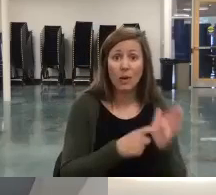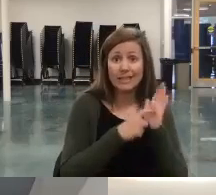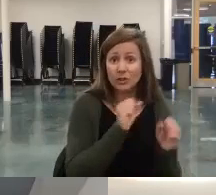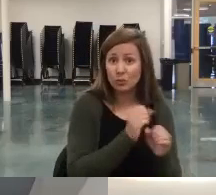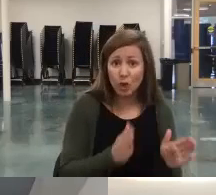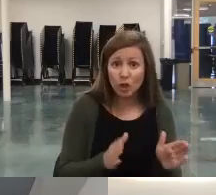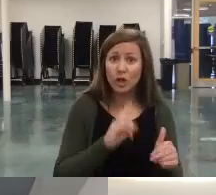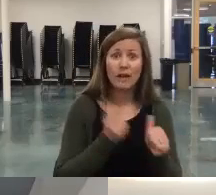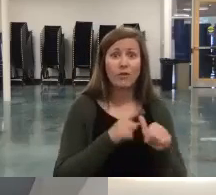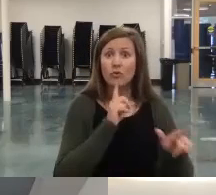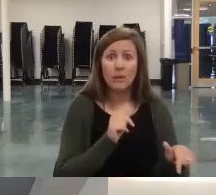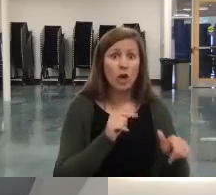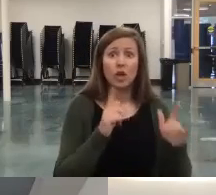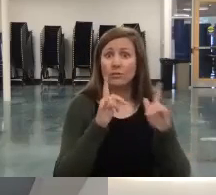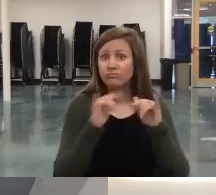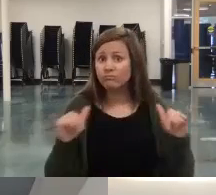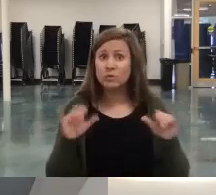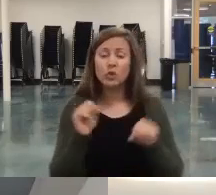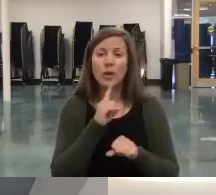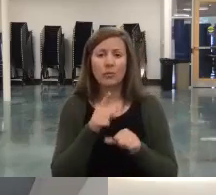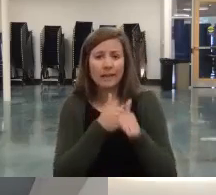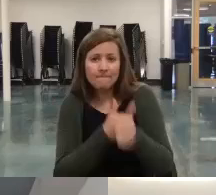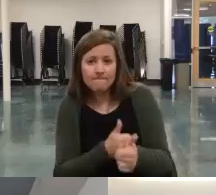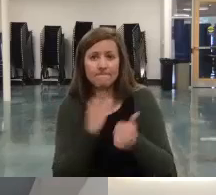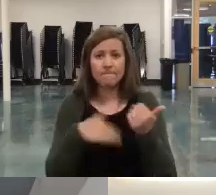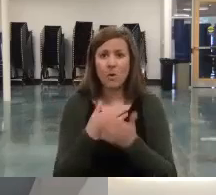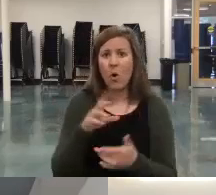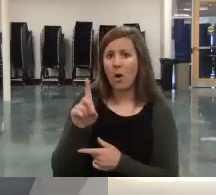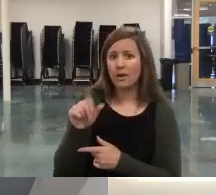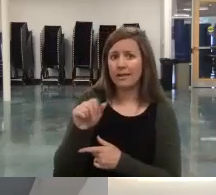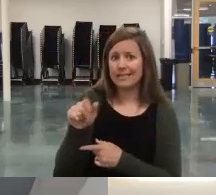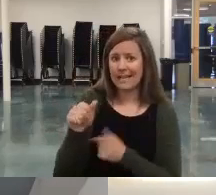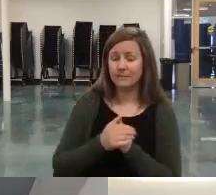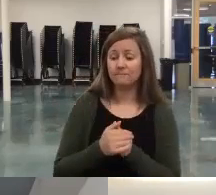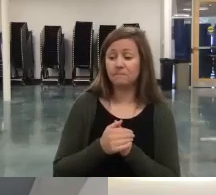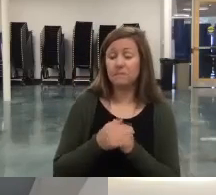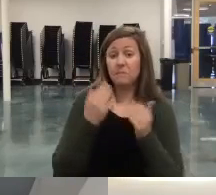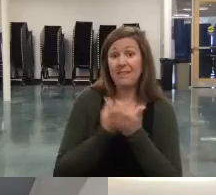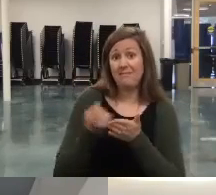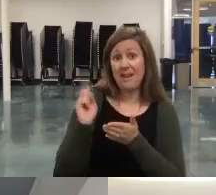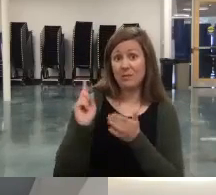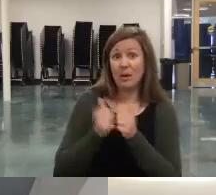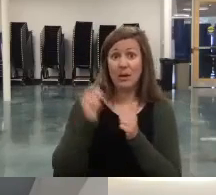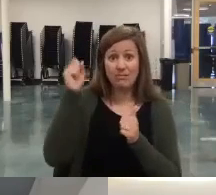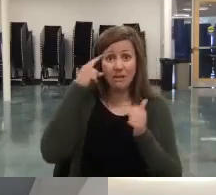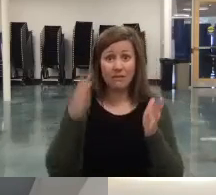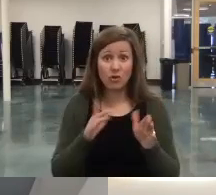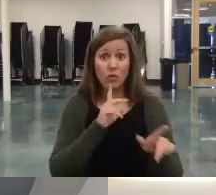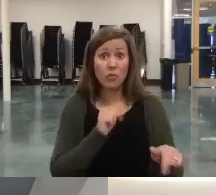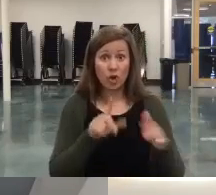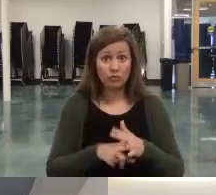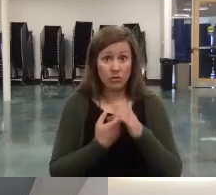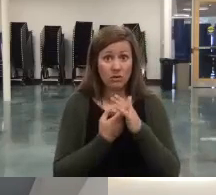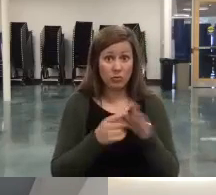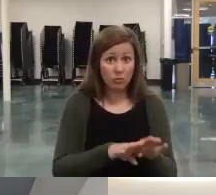so forth, so we could keep an eye on those data sets. And as of last week, with the governor's order starting to reopen